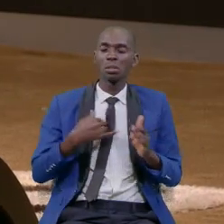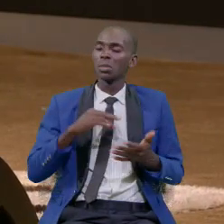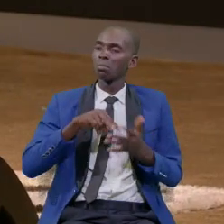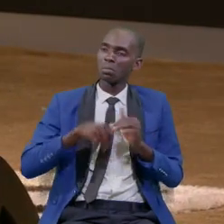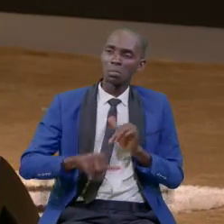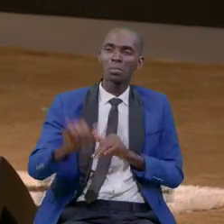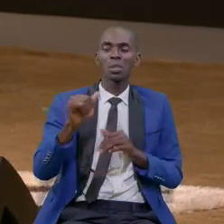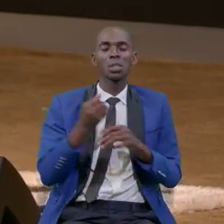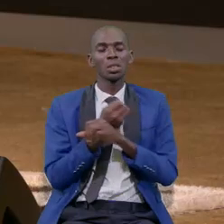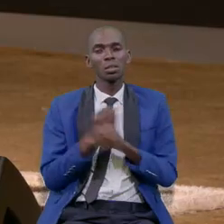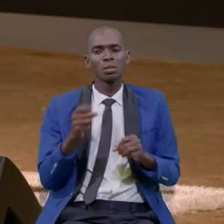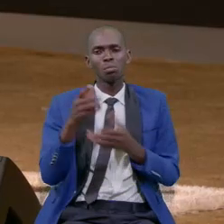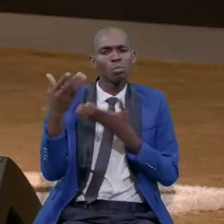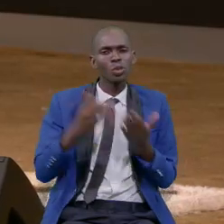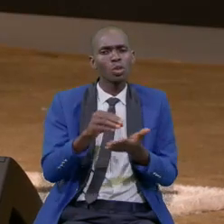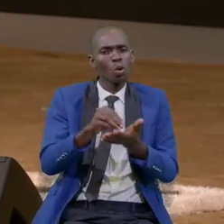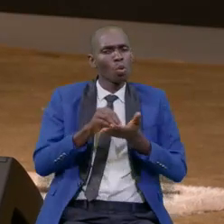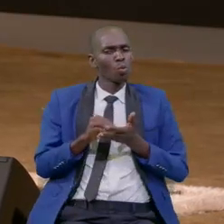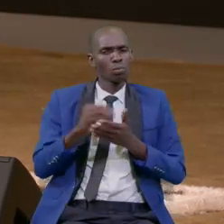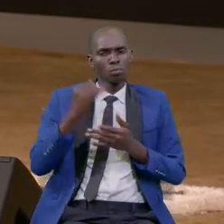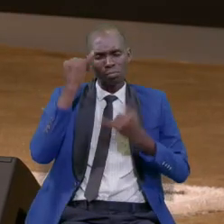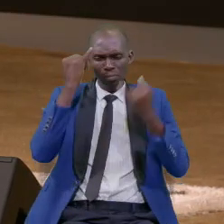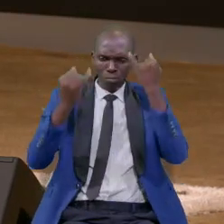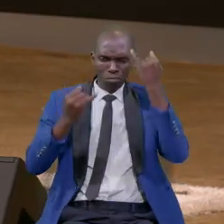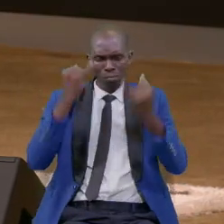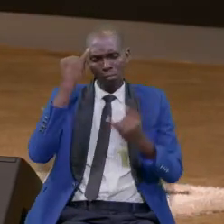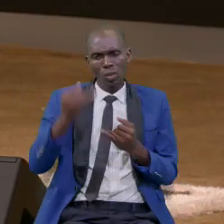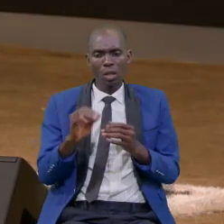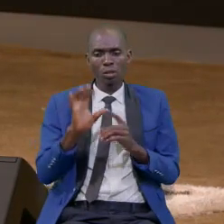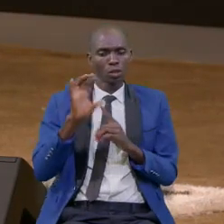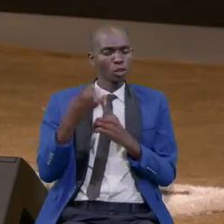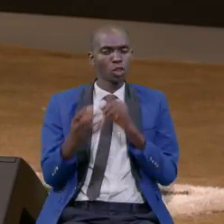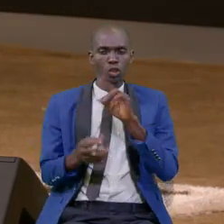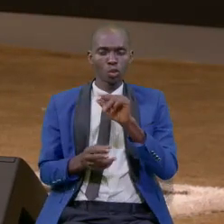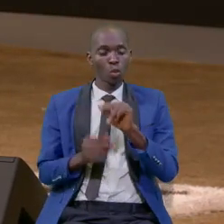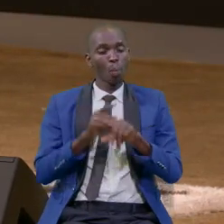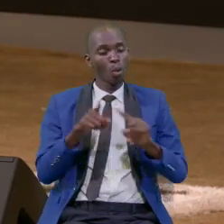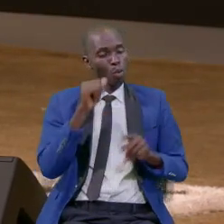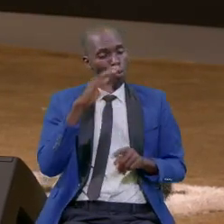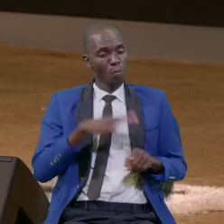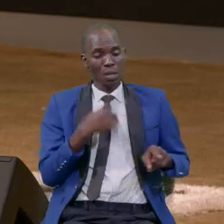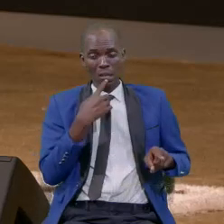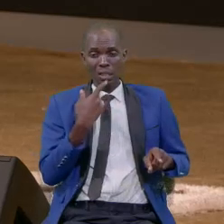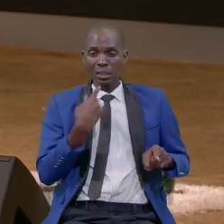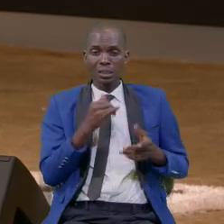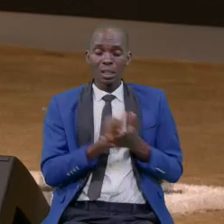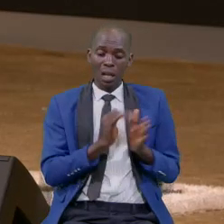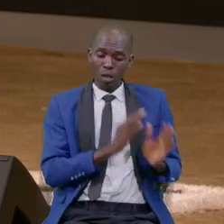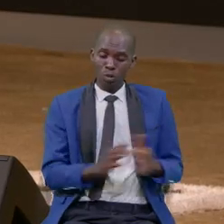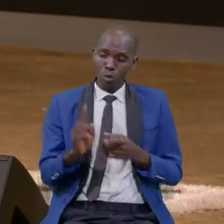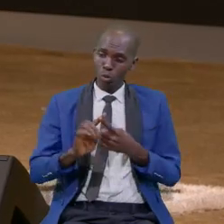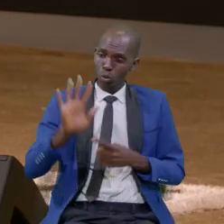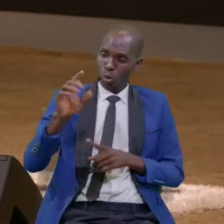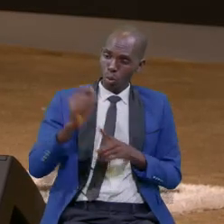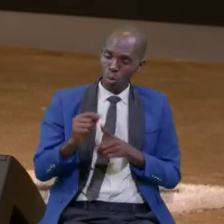don't bring your own condition. She said, according unto your words, so be it. And